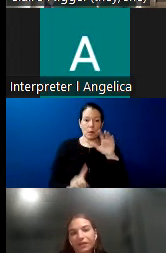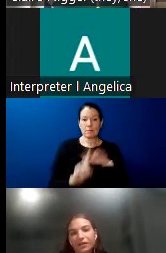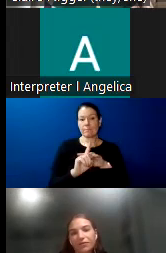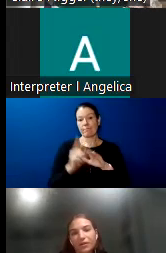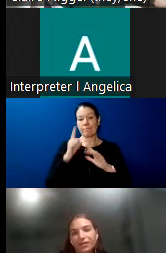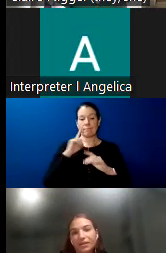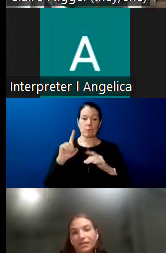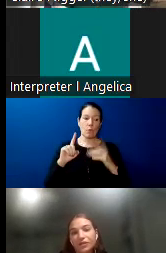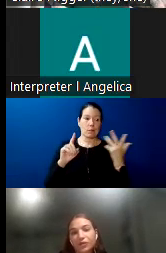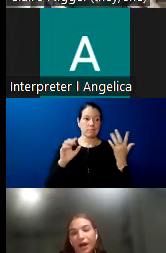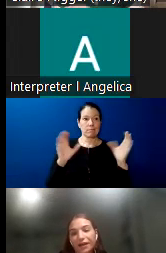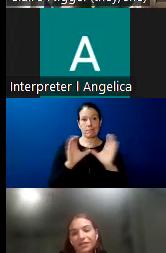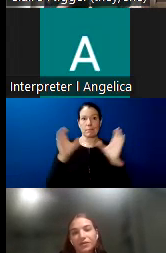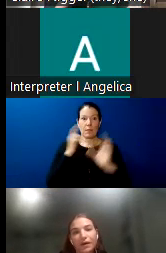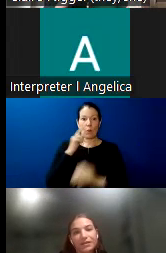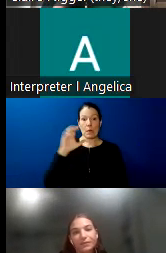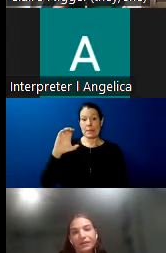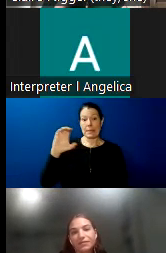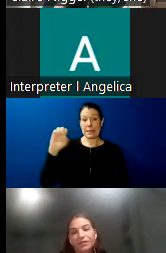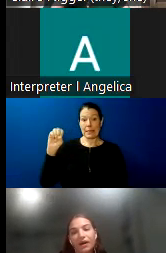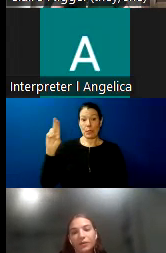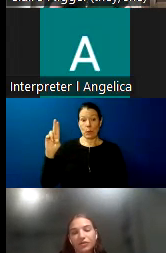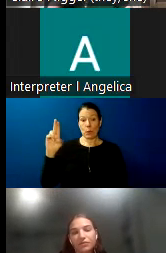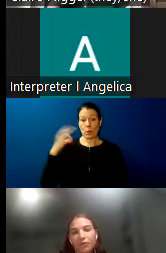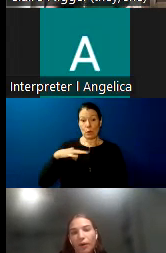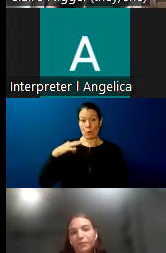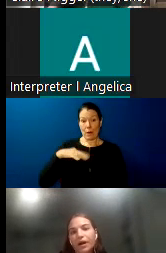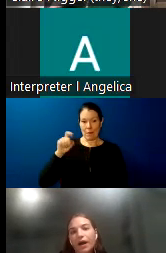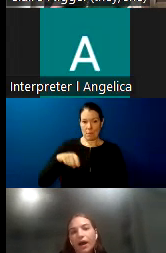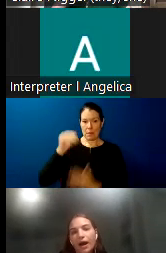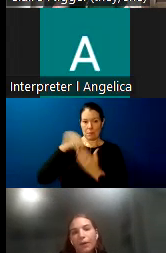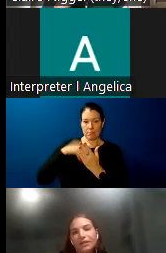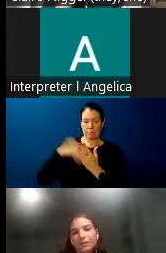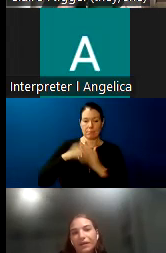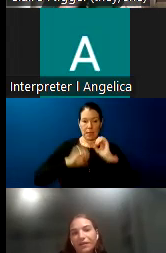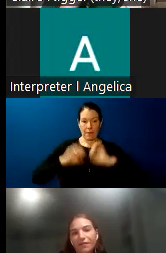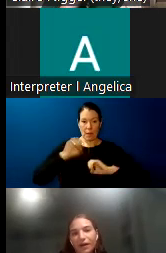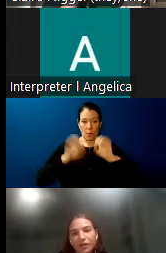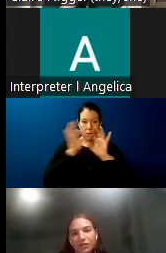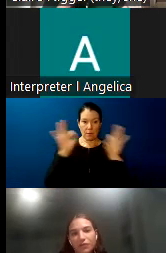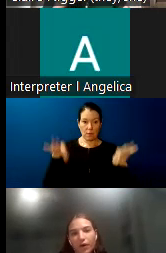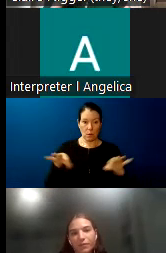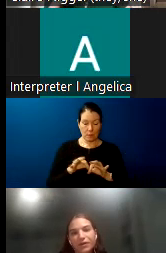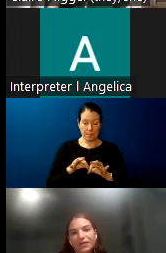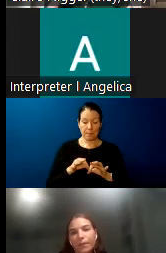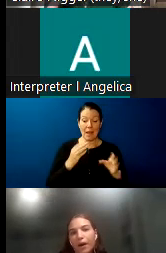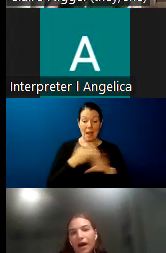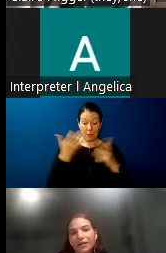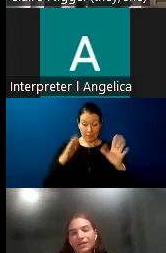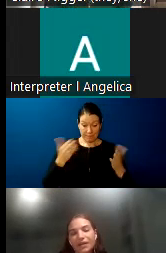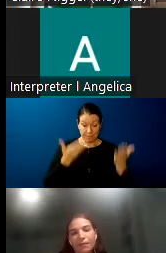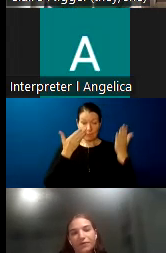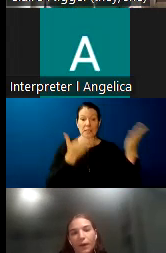a certificate for CEU credits, you must complete the evaluation form. Upon submitting the evaluation form, you'll